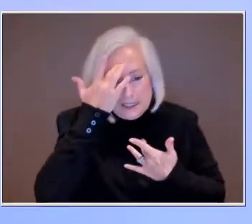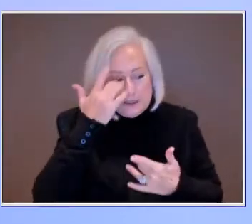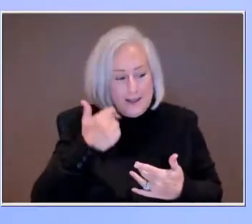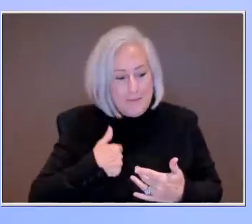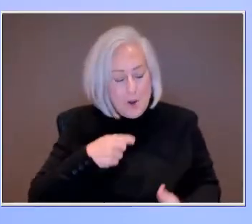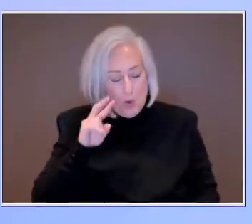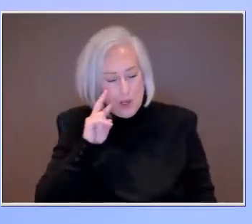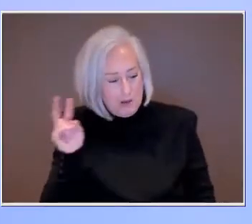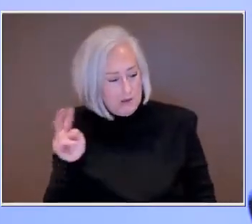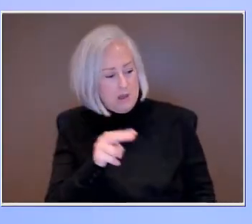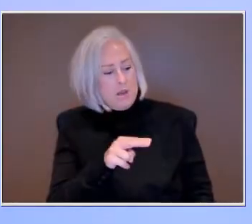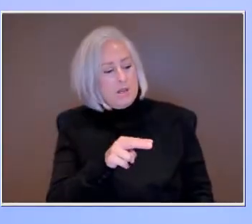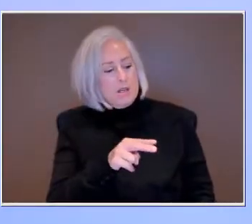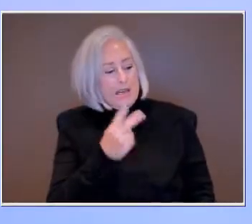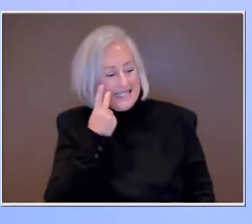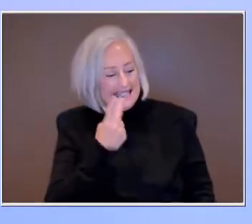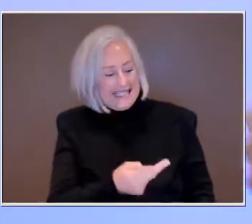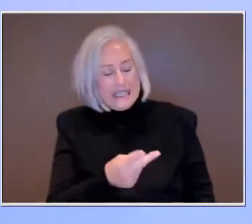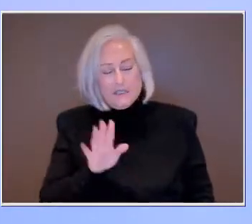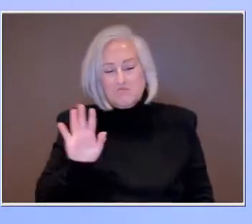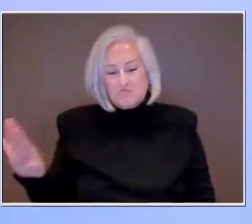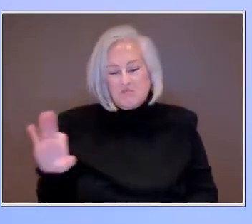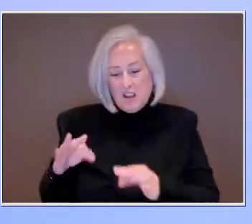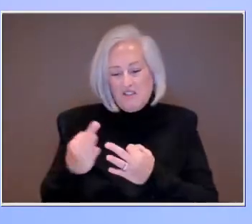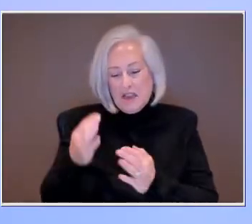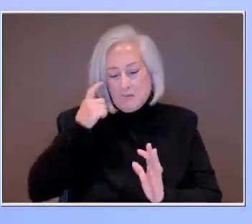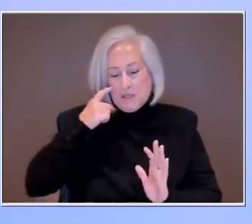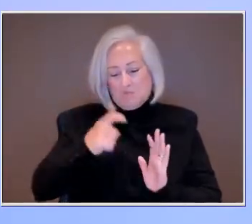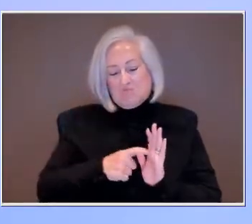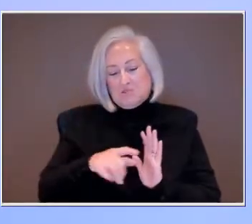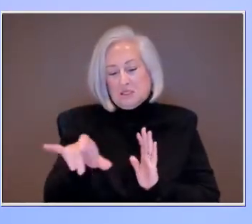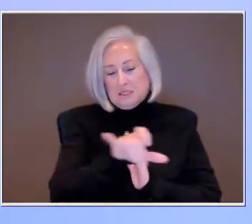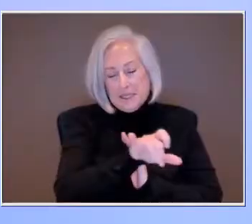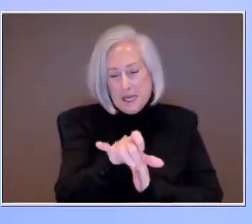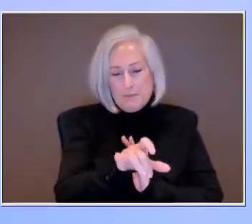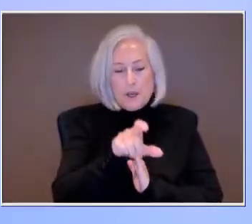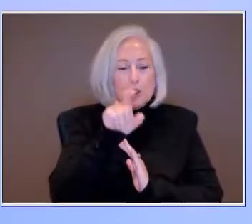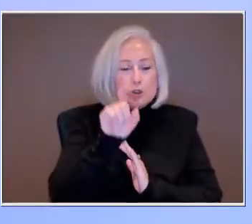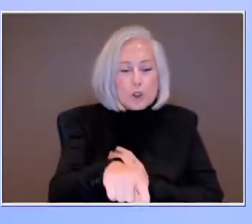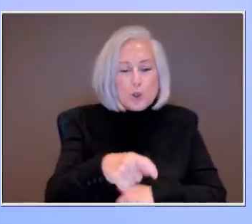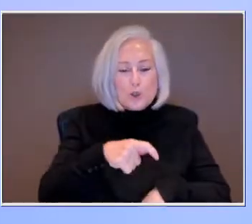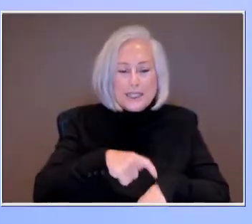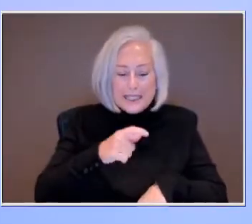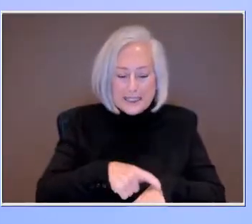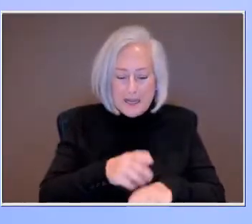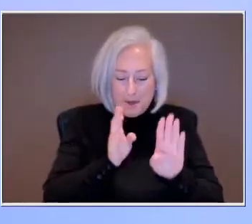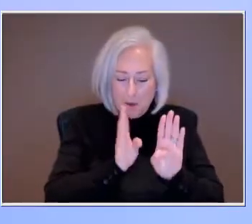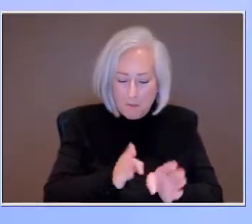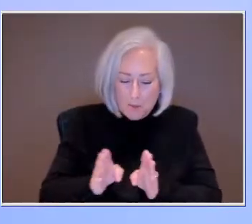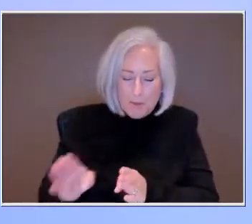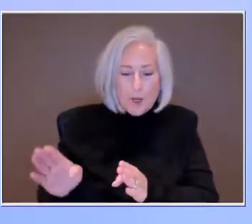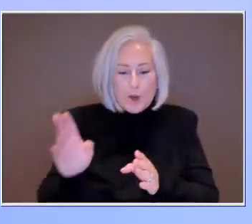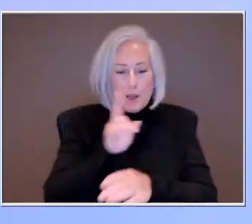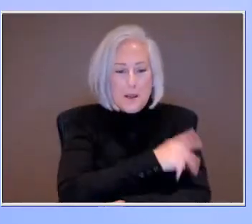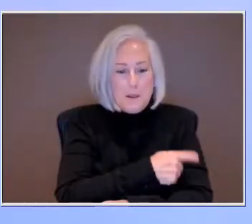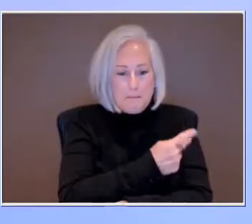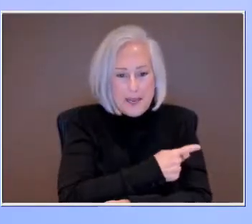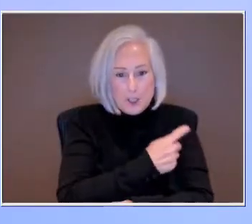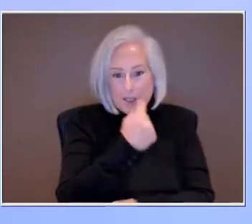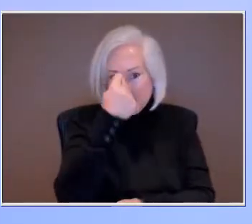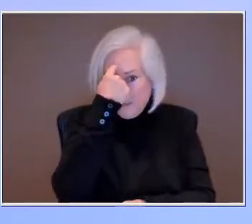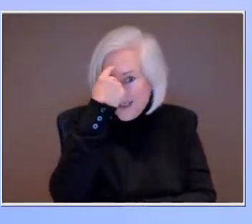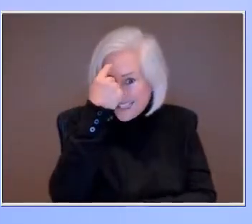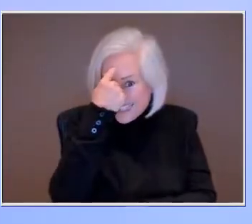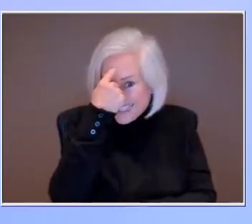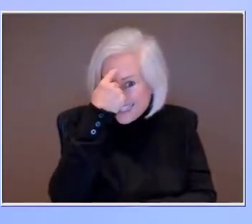usually can too. So you very much have to spend some time preparing patients mentally to go from,